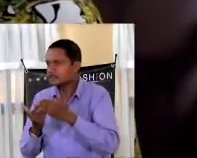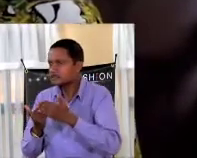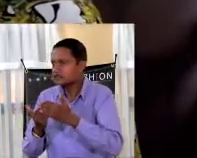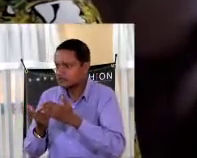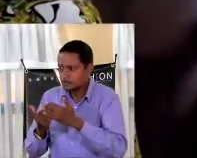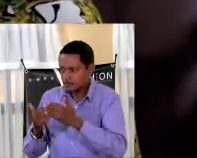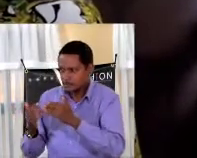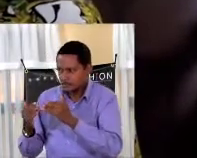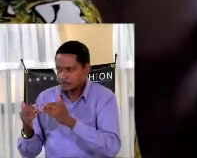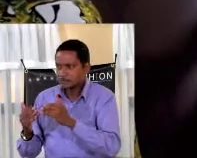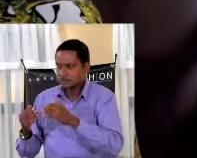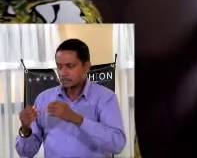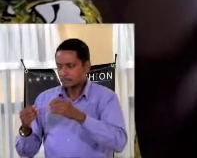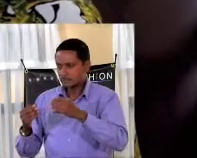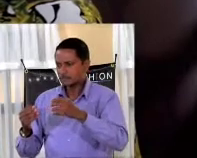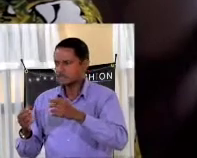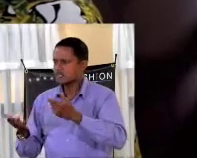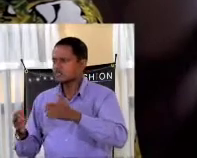price point